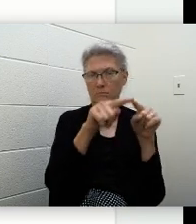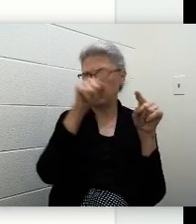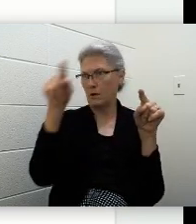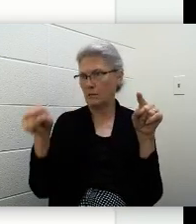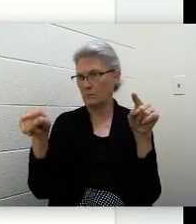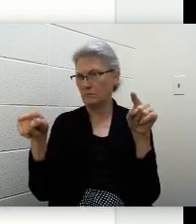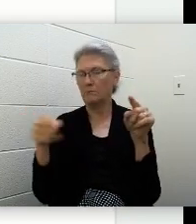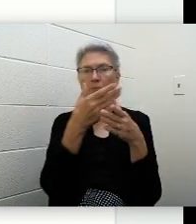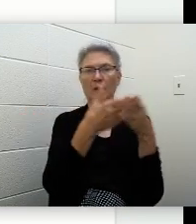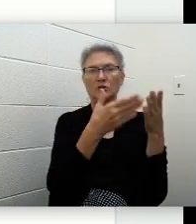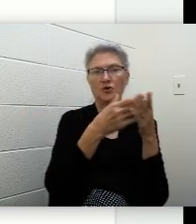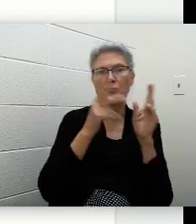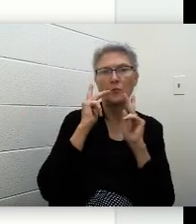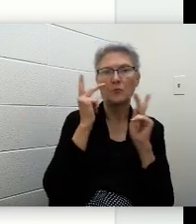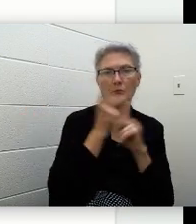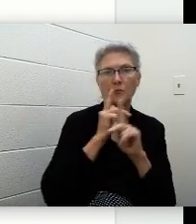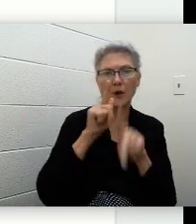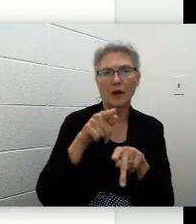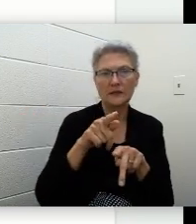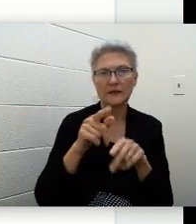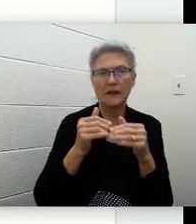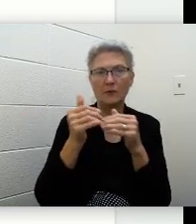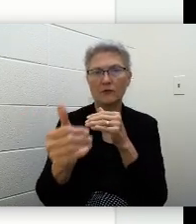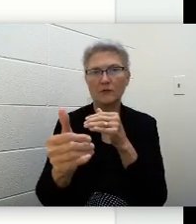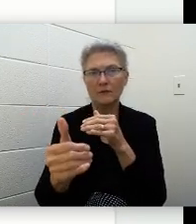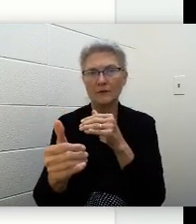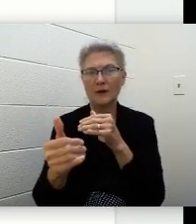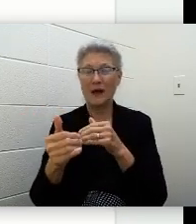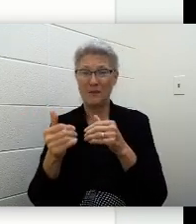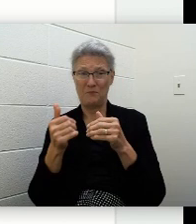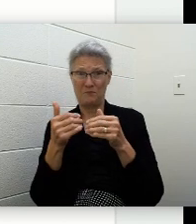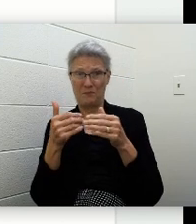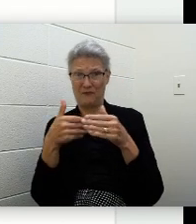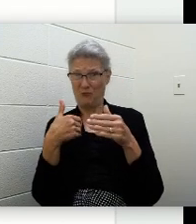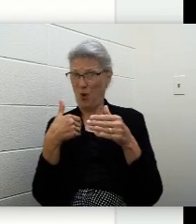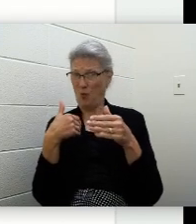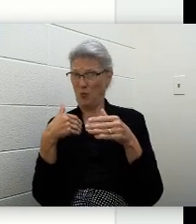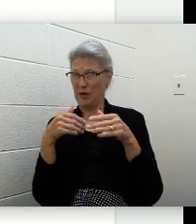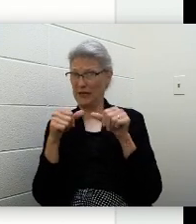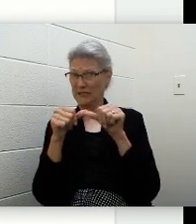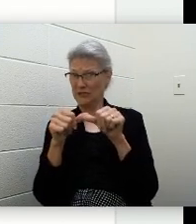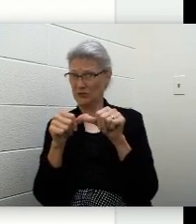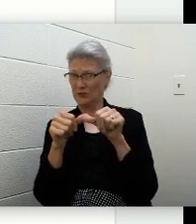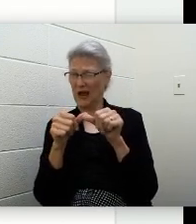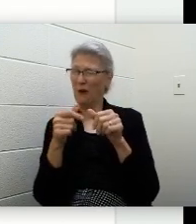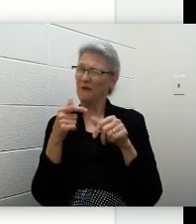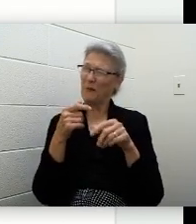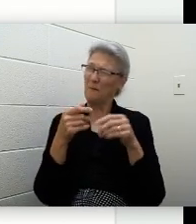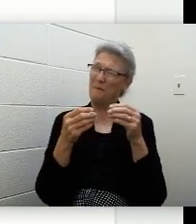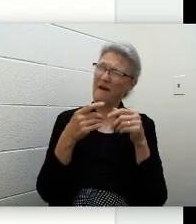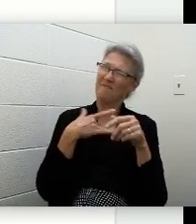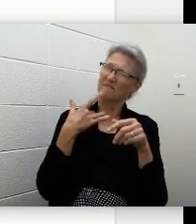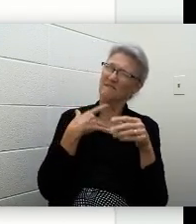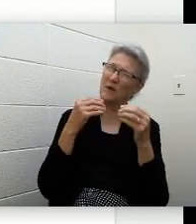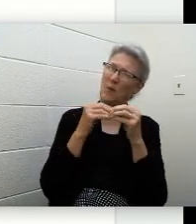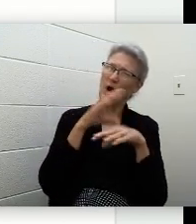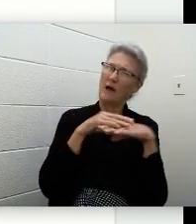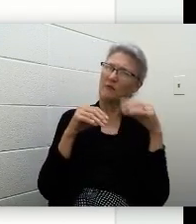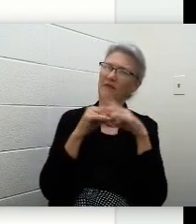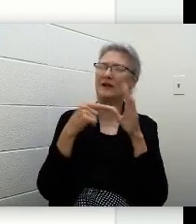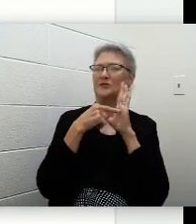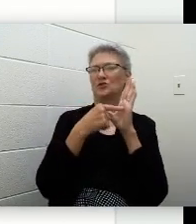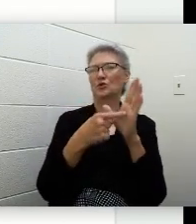on. Before we go on, I actually would feel more comfortable if I just did one more. So I'm just quickly erasing